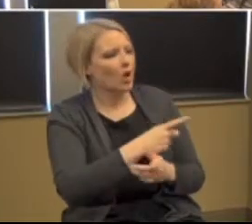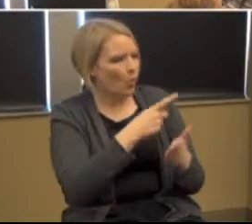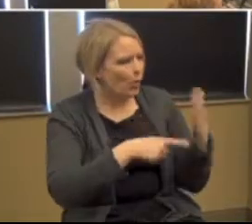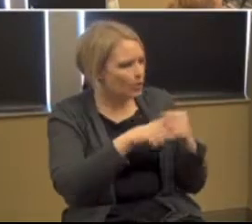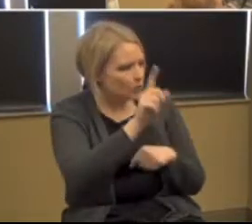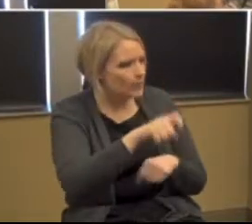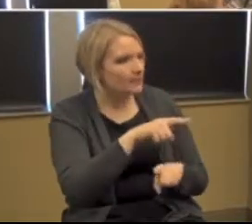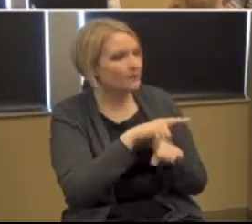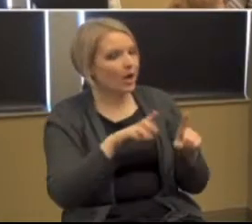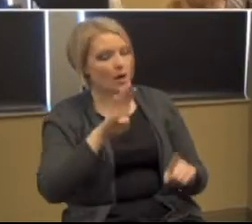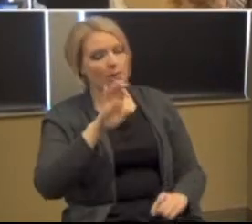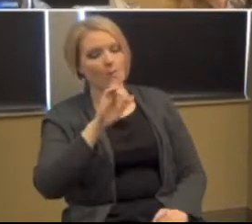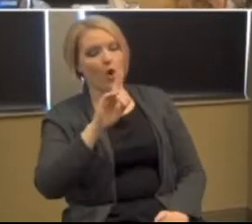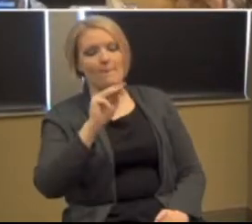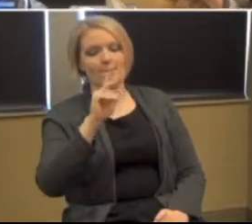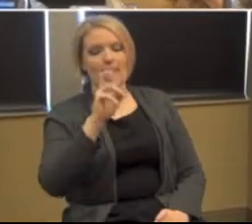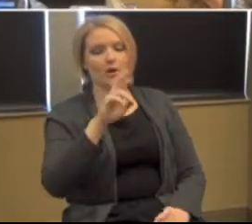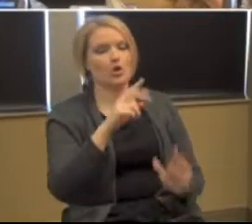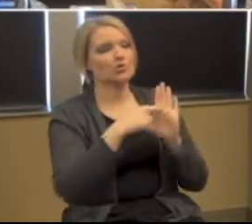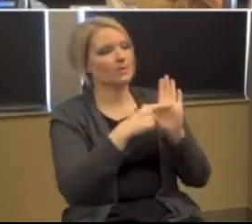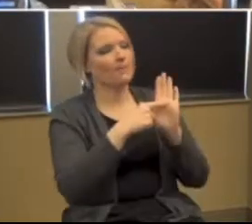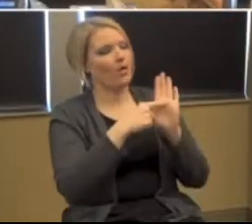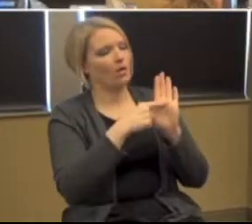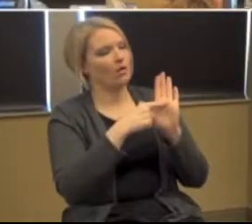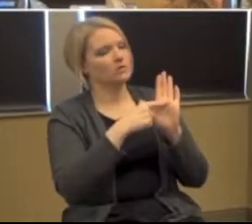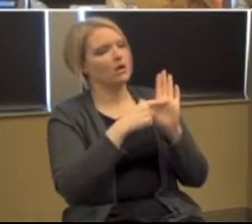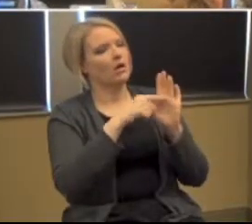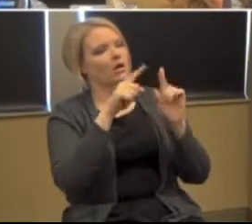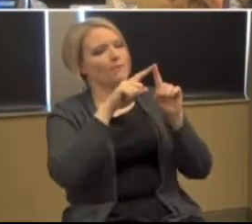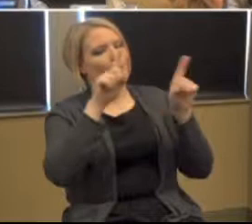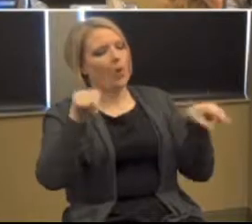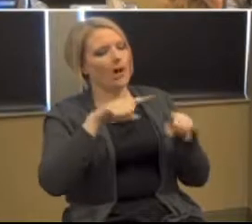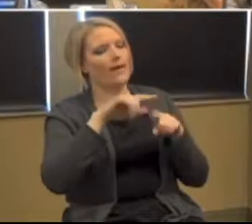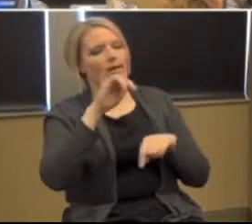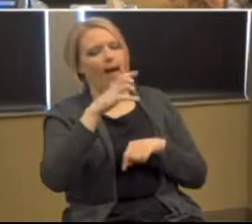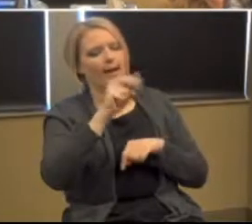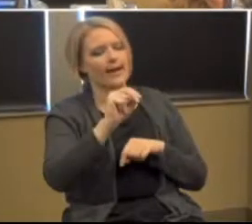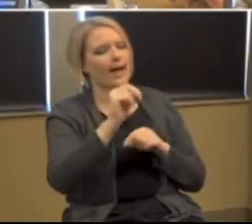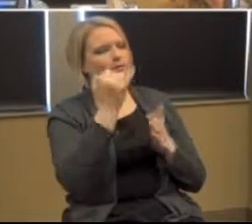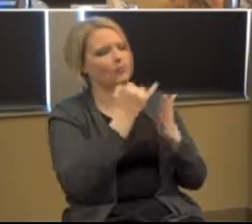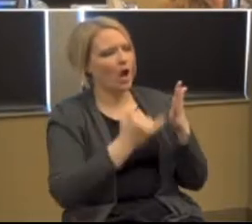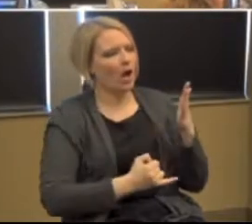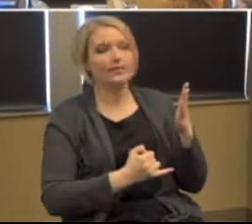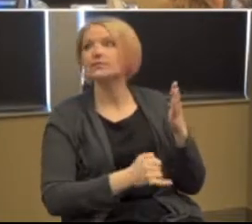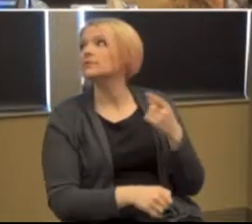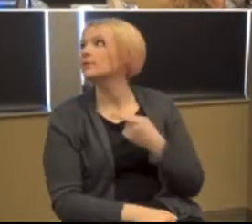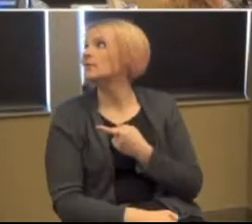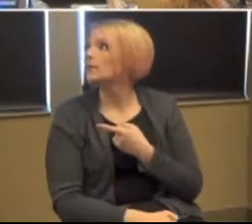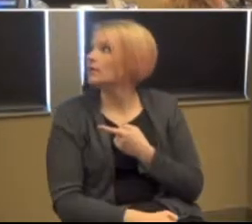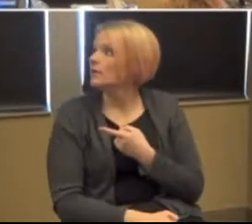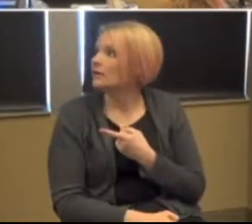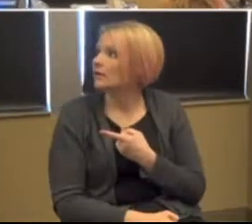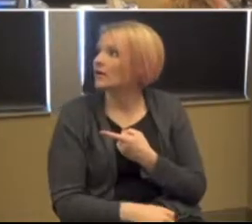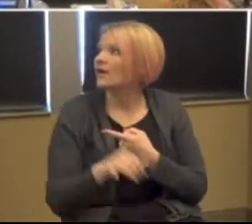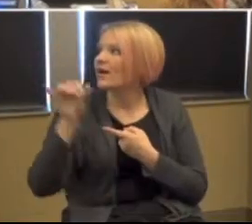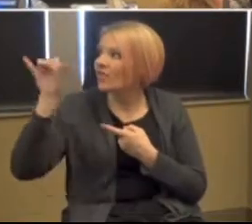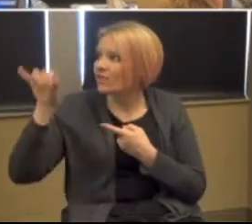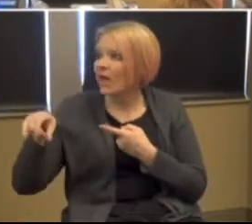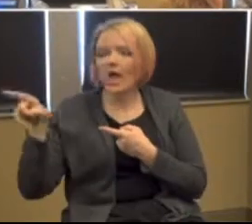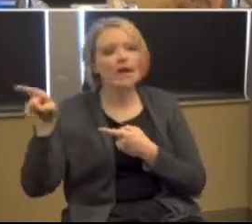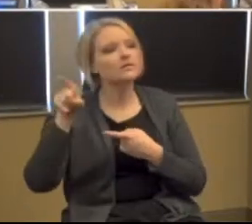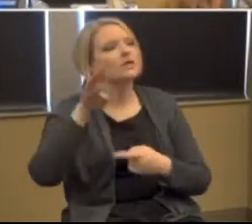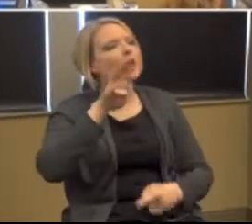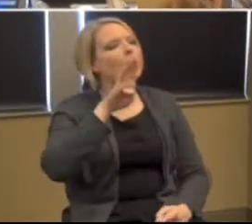But these are BoardMaker symbols, line and icon drawings. And then there's the actual